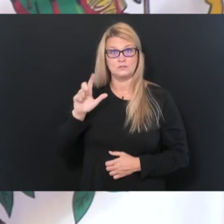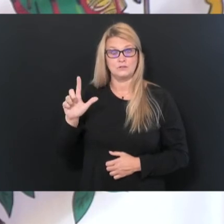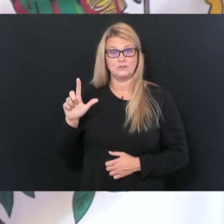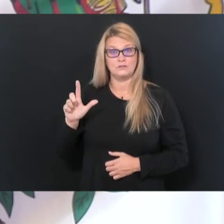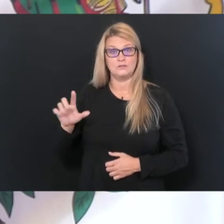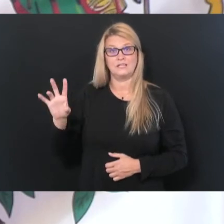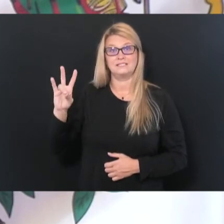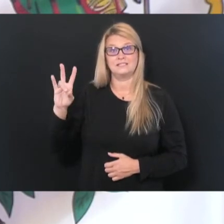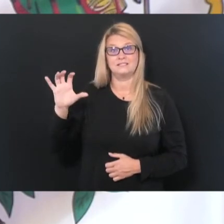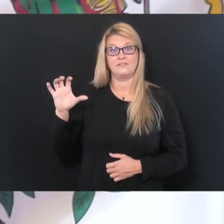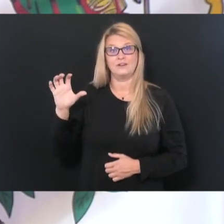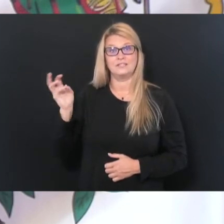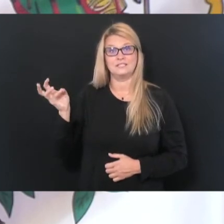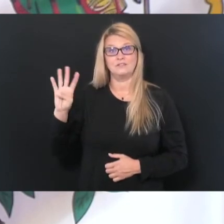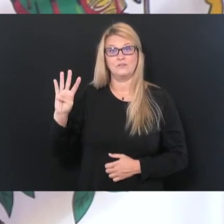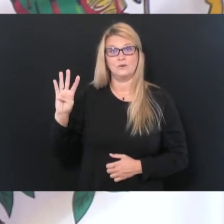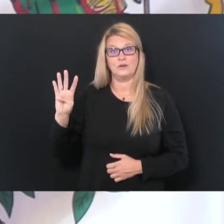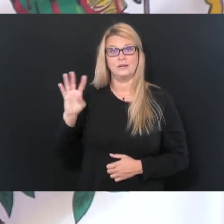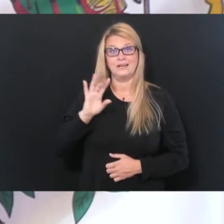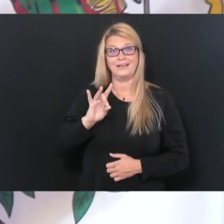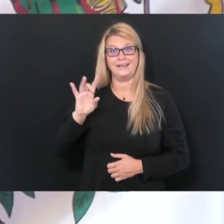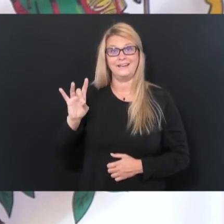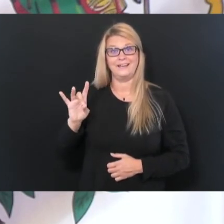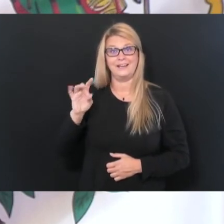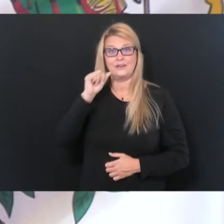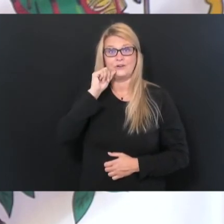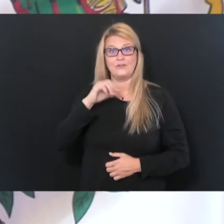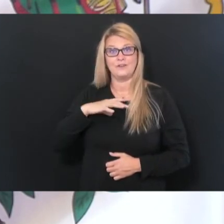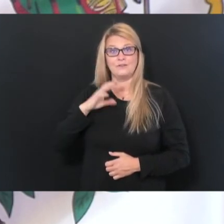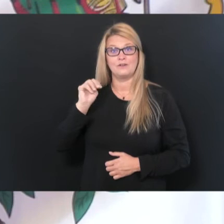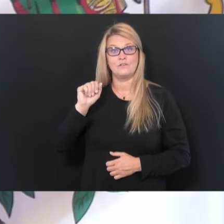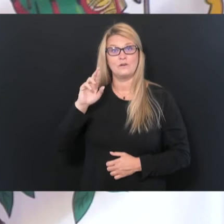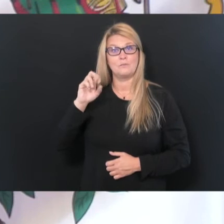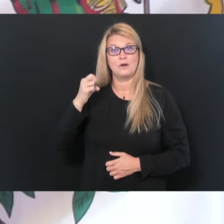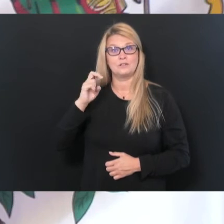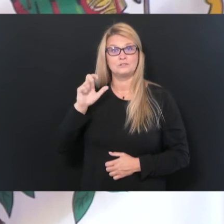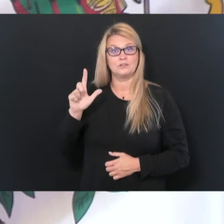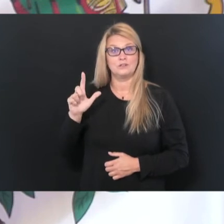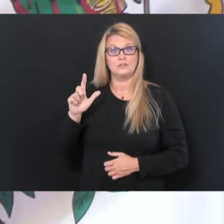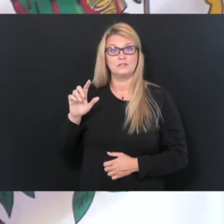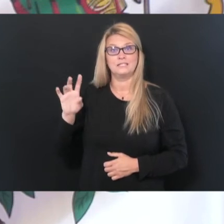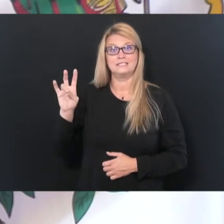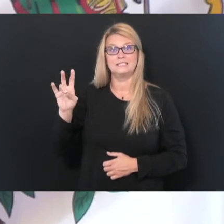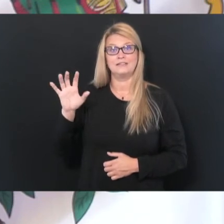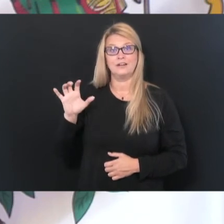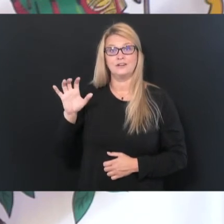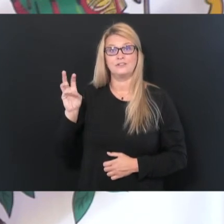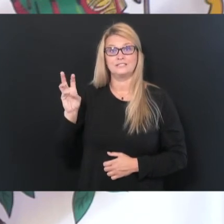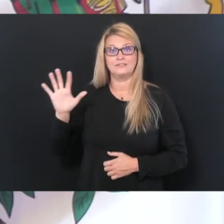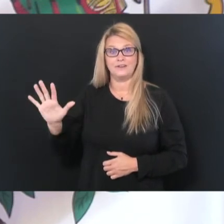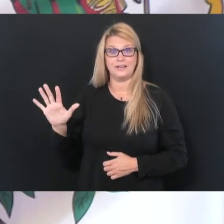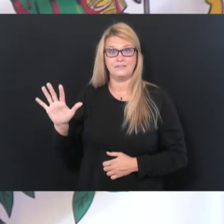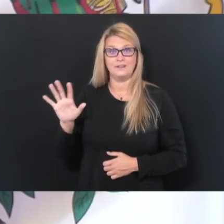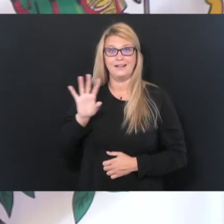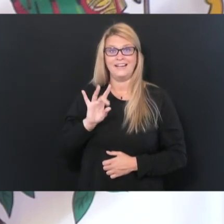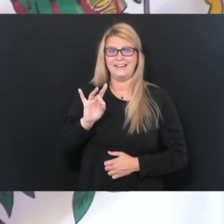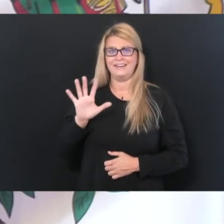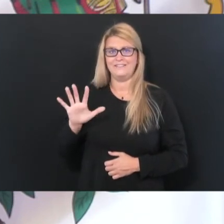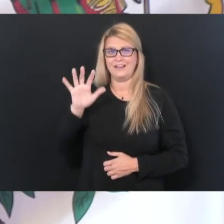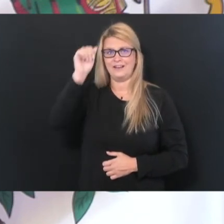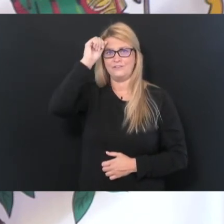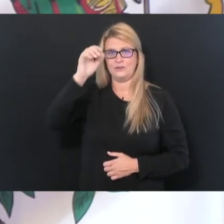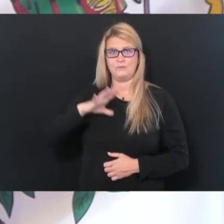Our 764th death, an 88-year-old female from Marshall County. Our 765th death, an 85-year-old